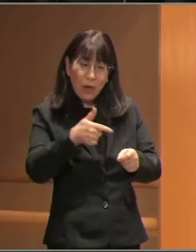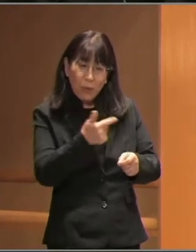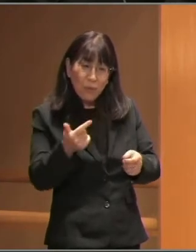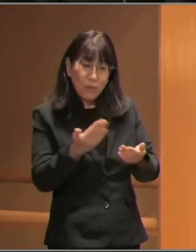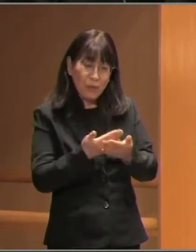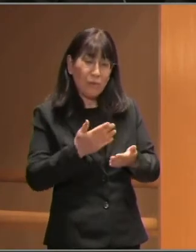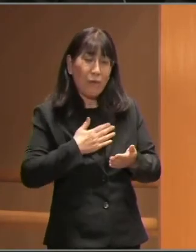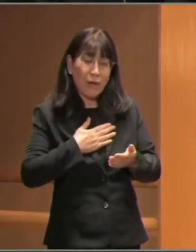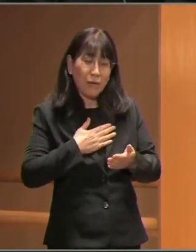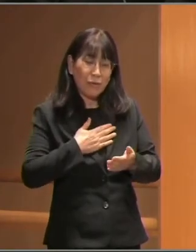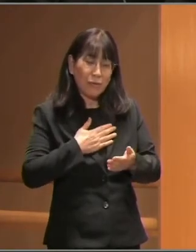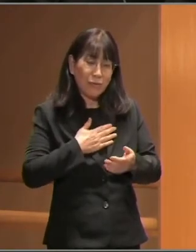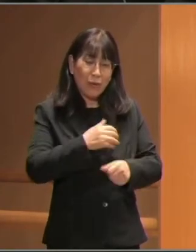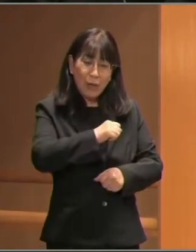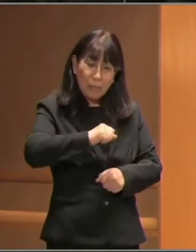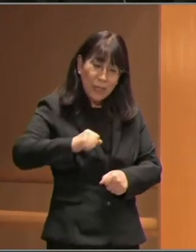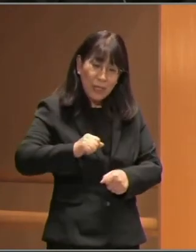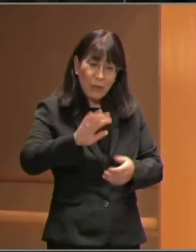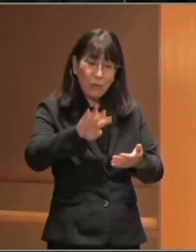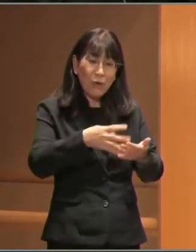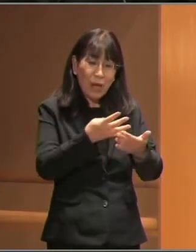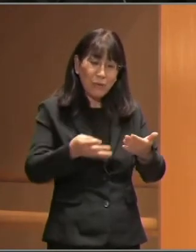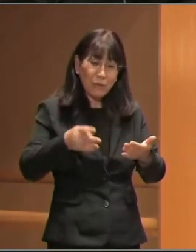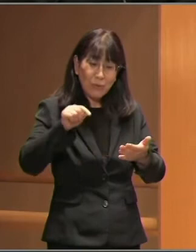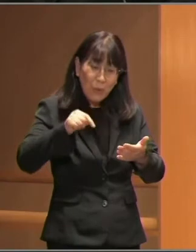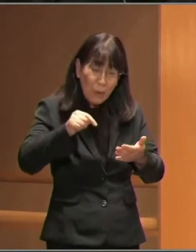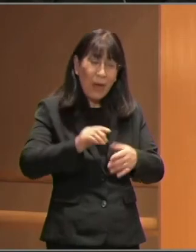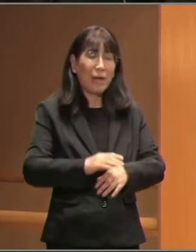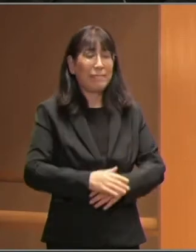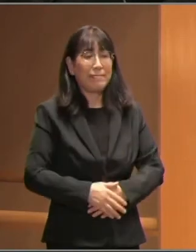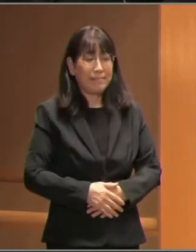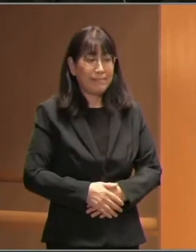darker. Now, moving on to the chart on the right.